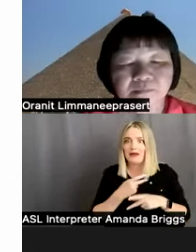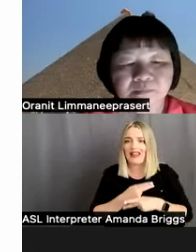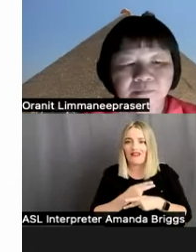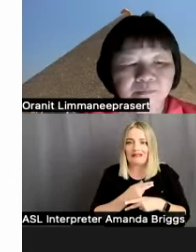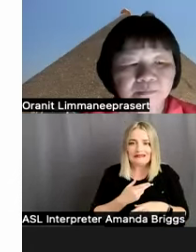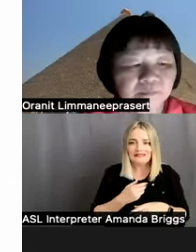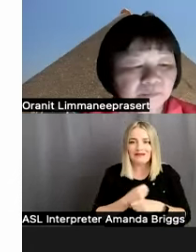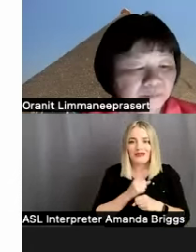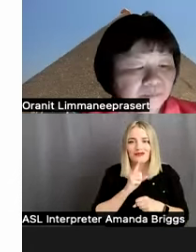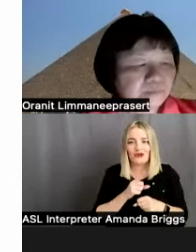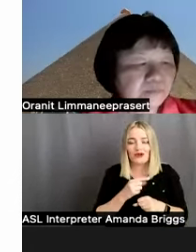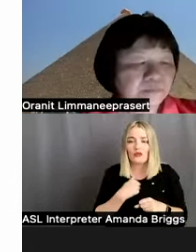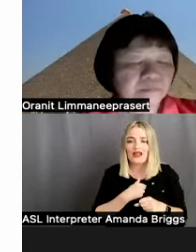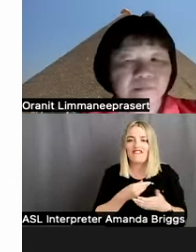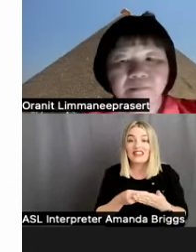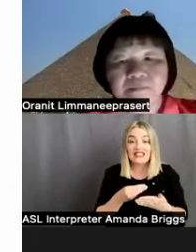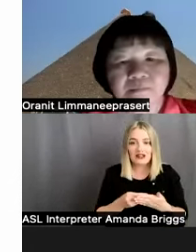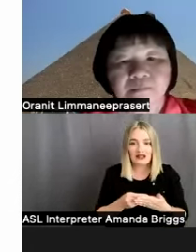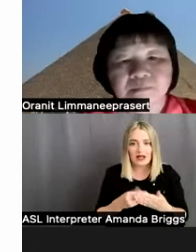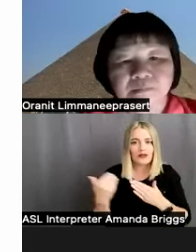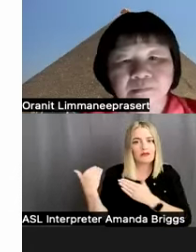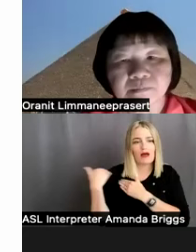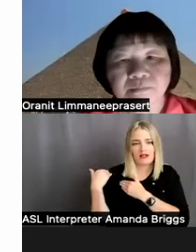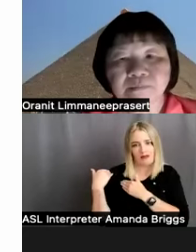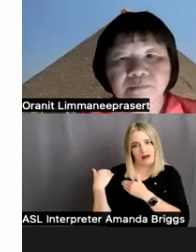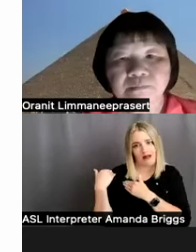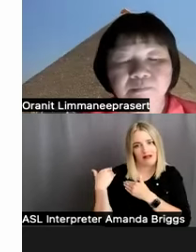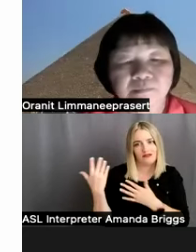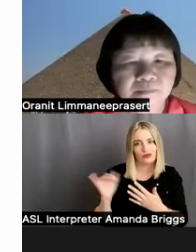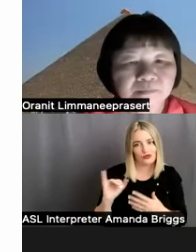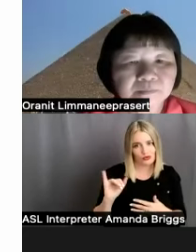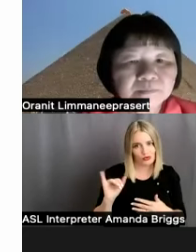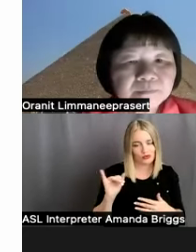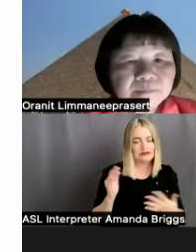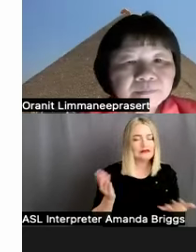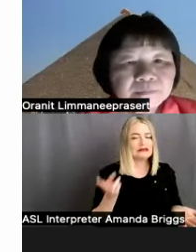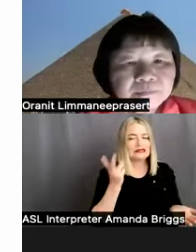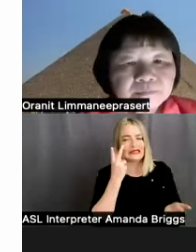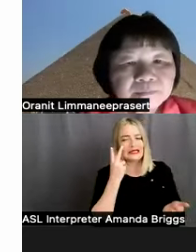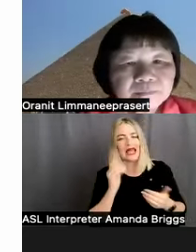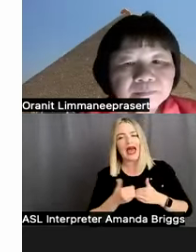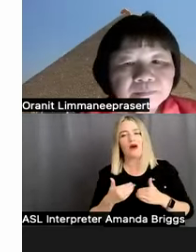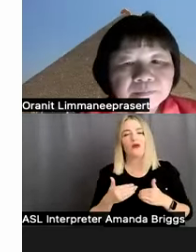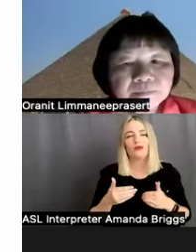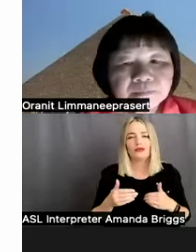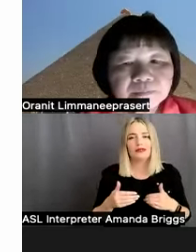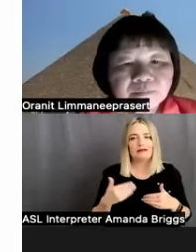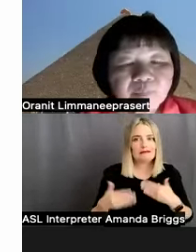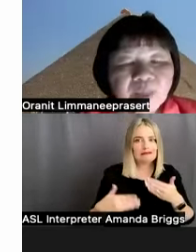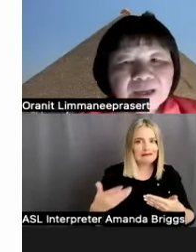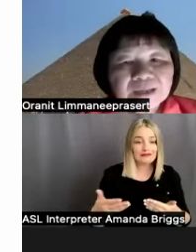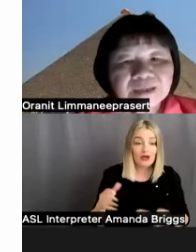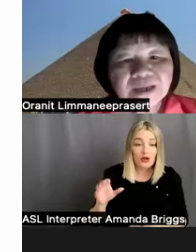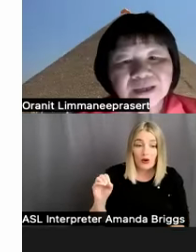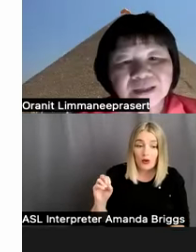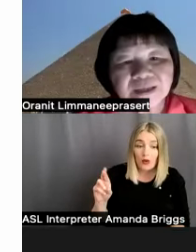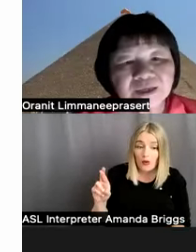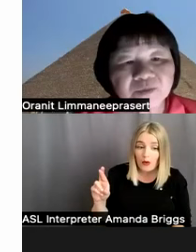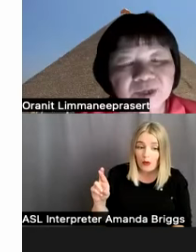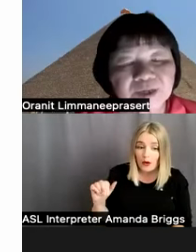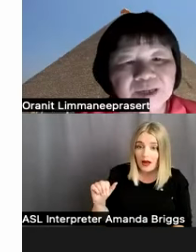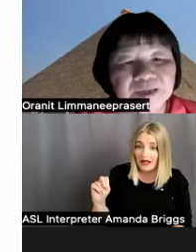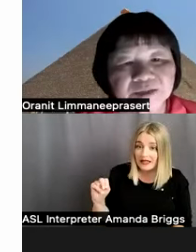sure that we're being fiscally responsible with this and see how this runs as we move forward. Ornie. Yeah,